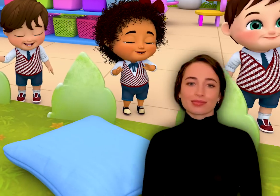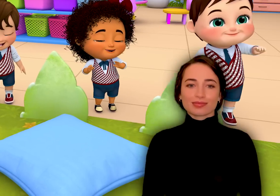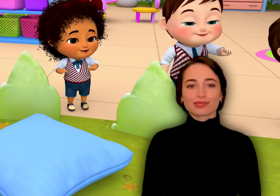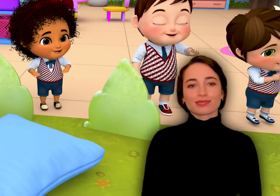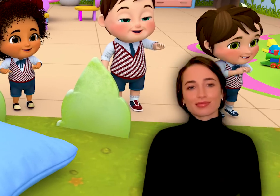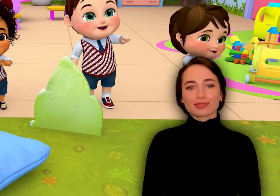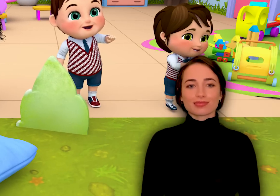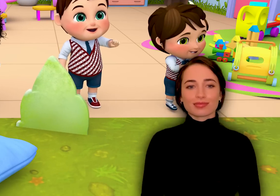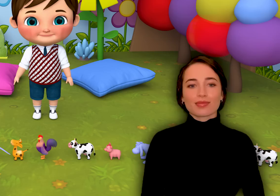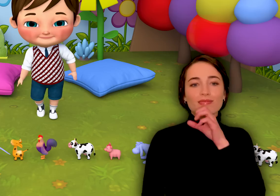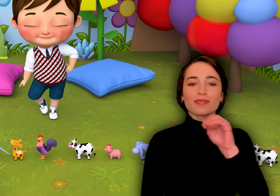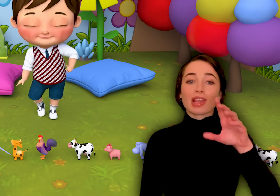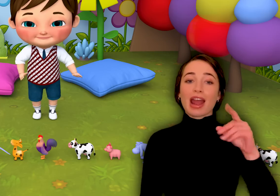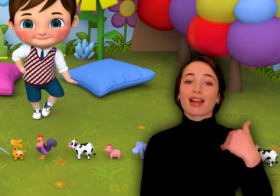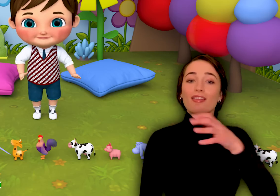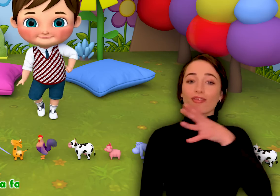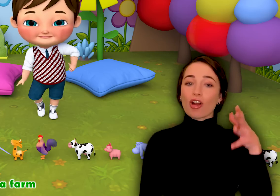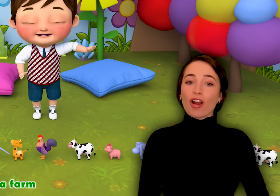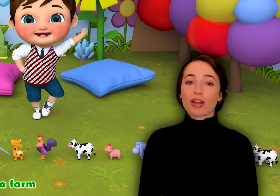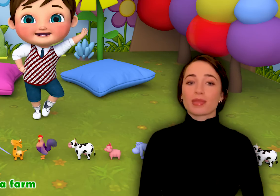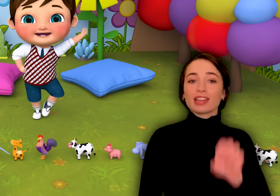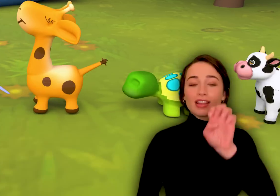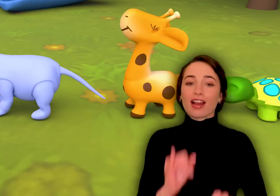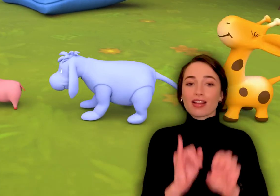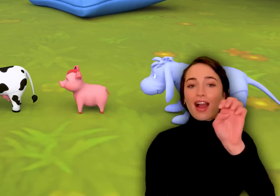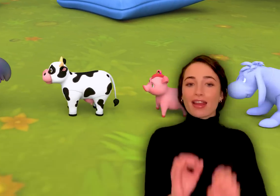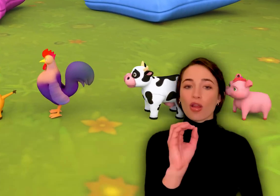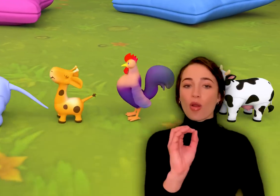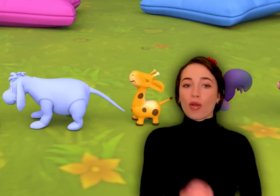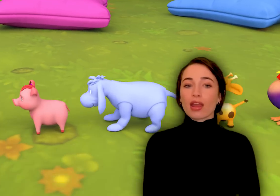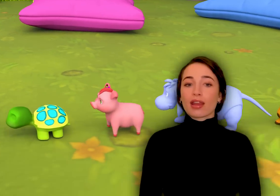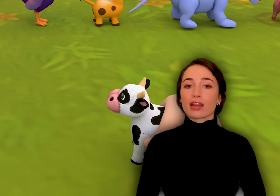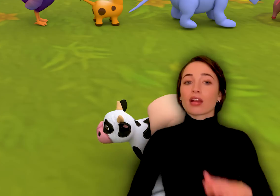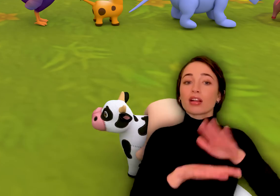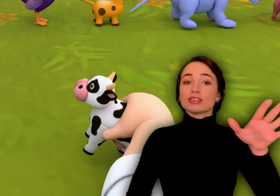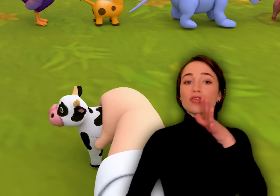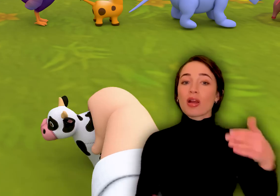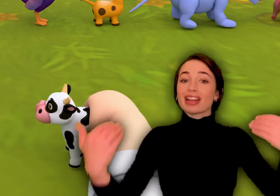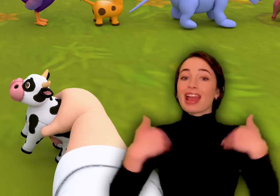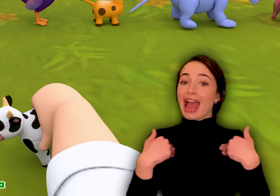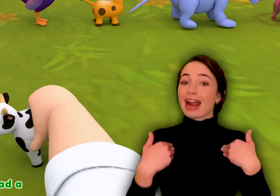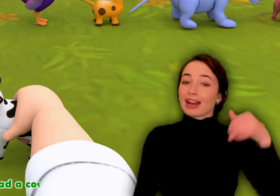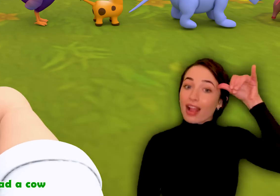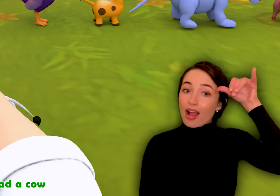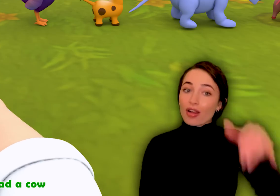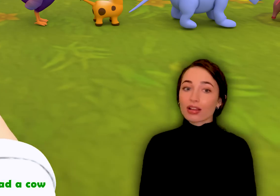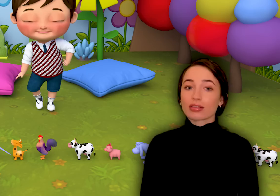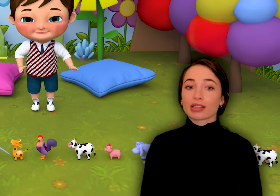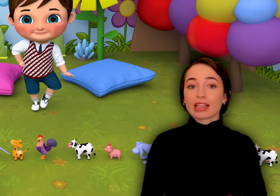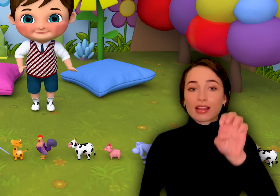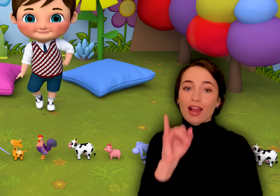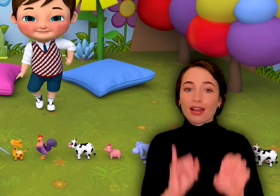Farm Old McDonald had a farm e-i e- i-o and on his farm he had a